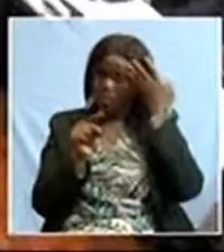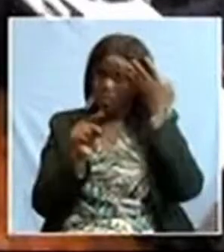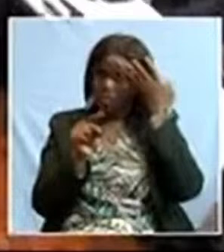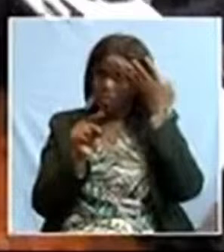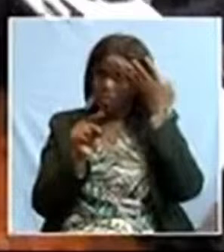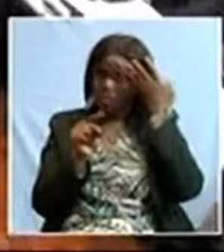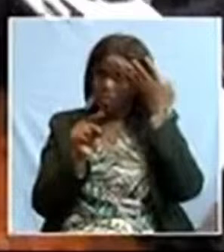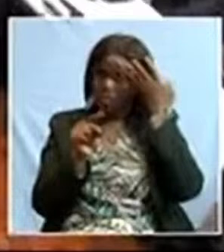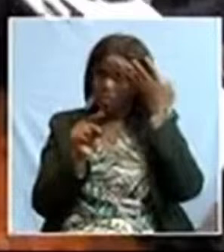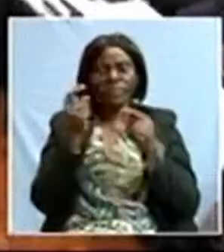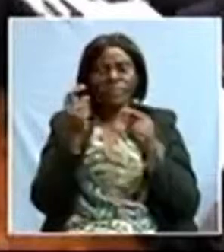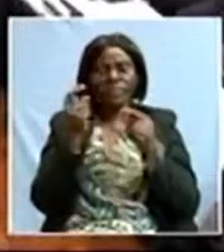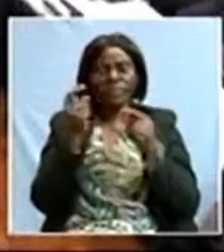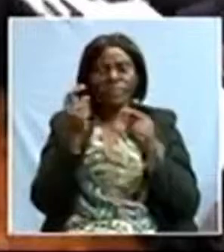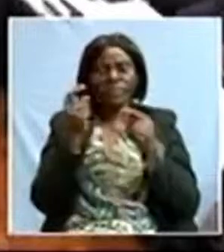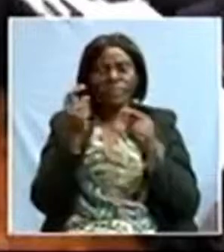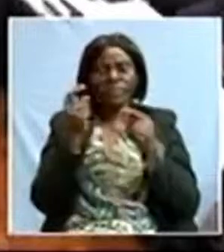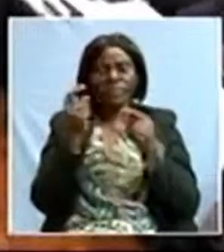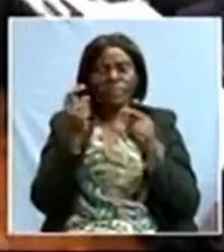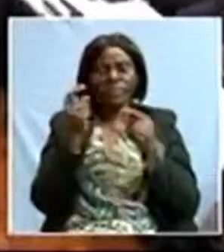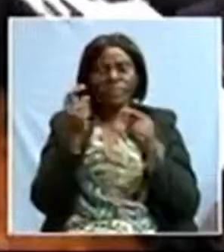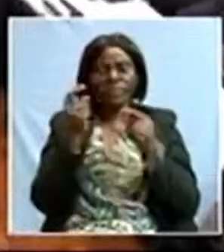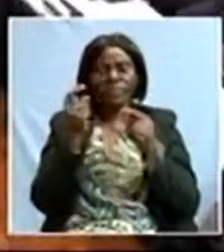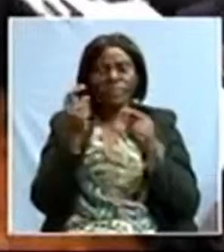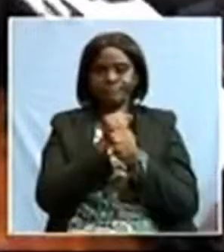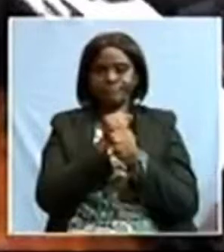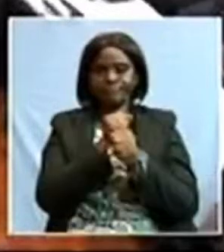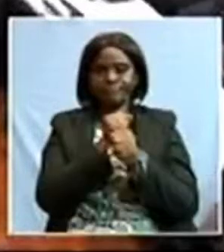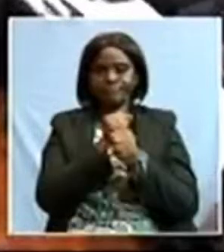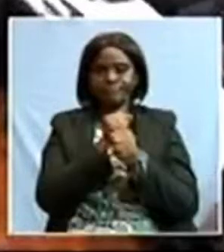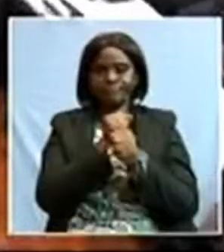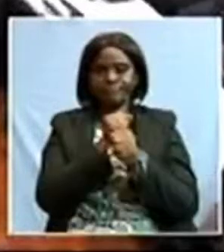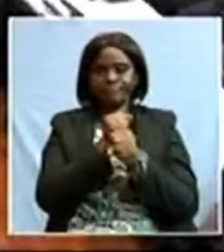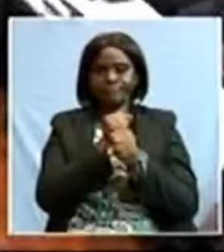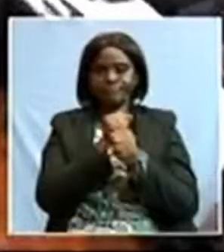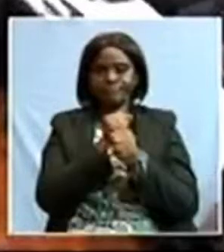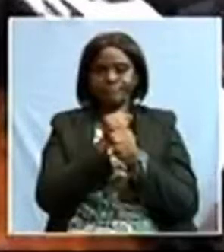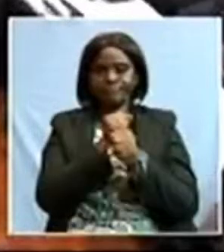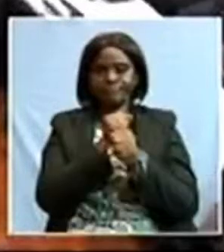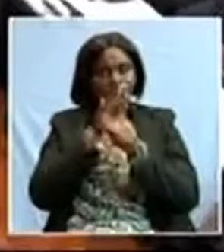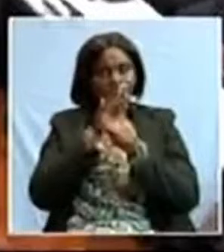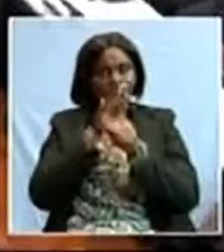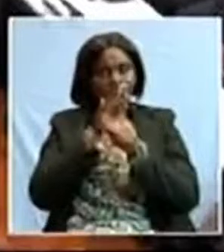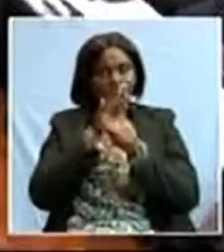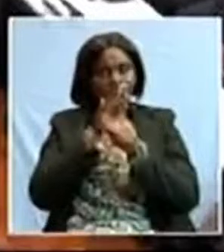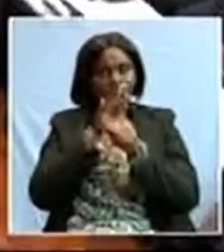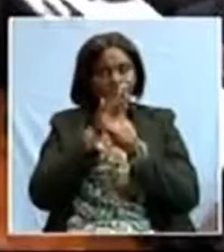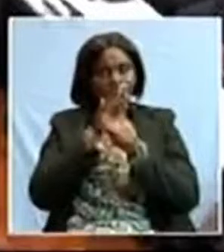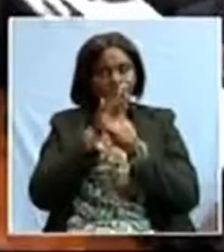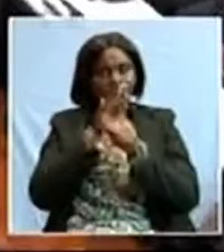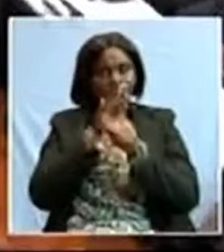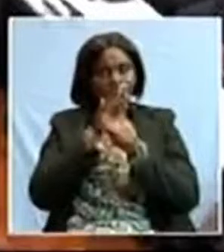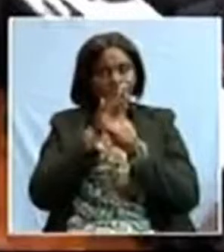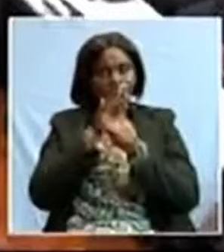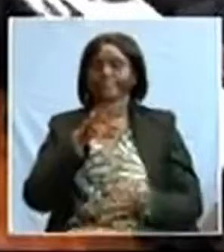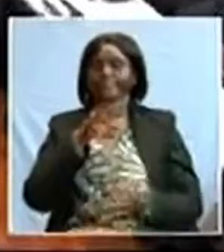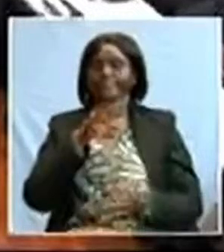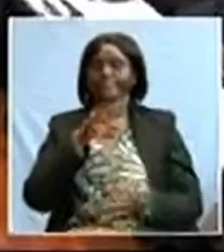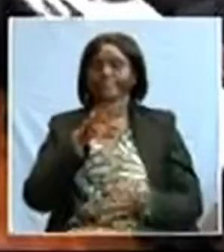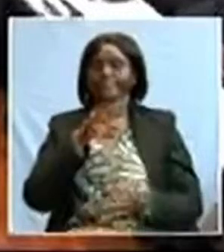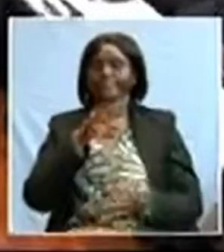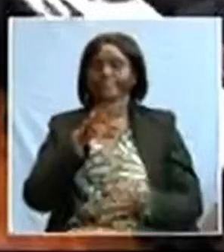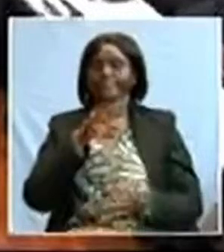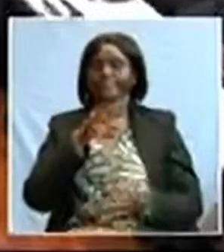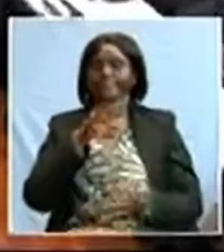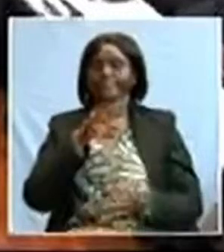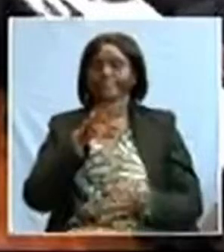measured from performance. Now that you can have a guarantee that the remaining wards will also have particular